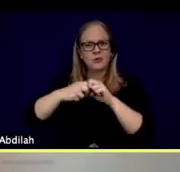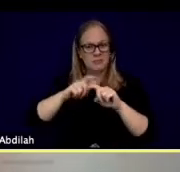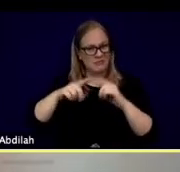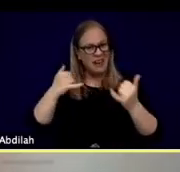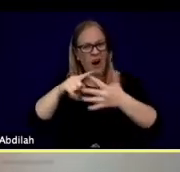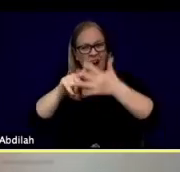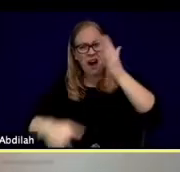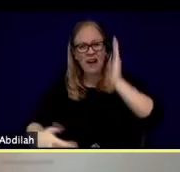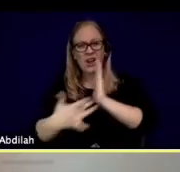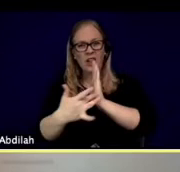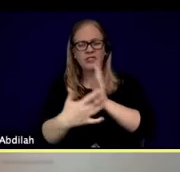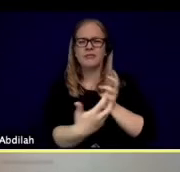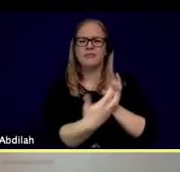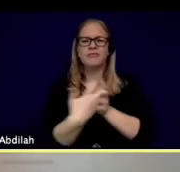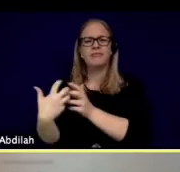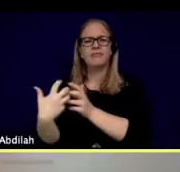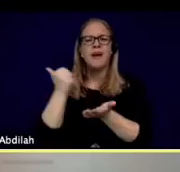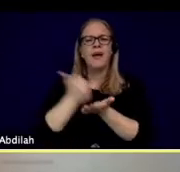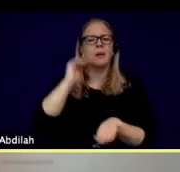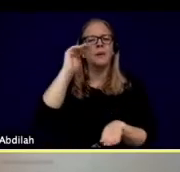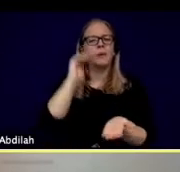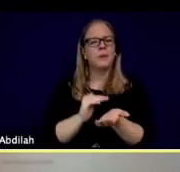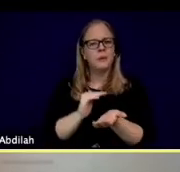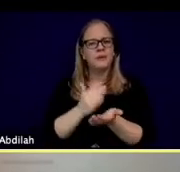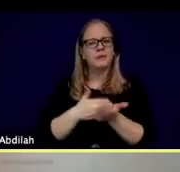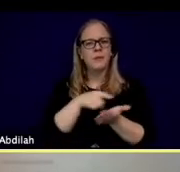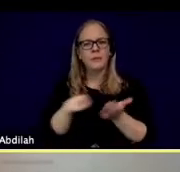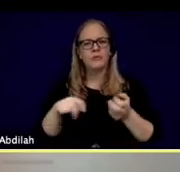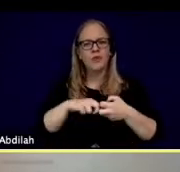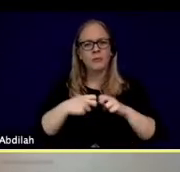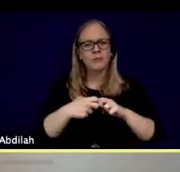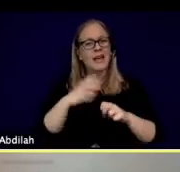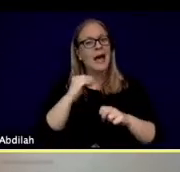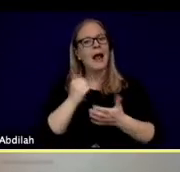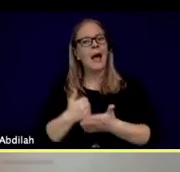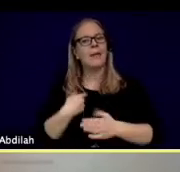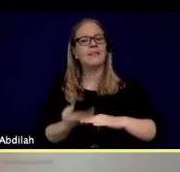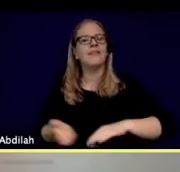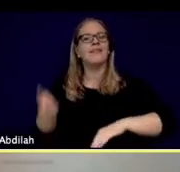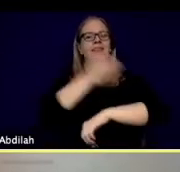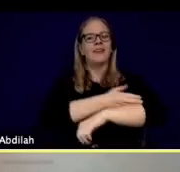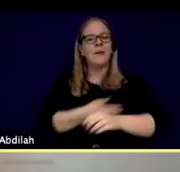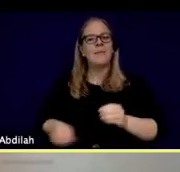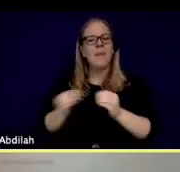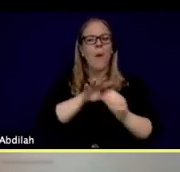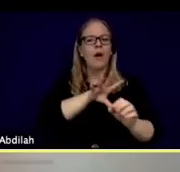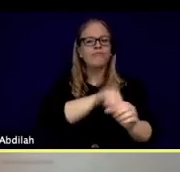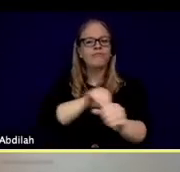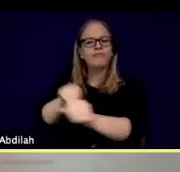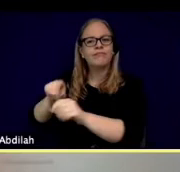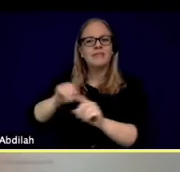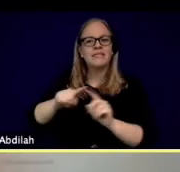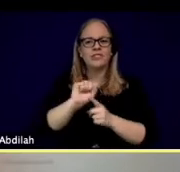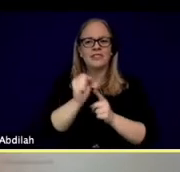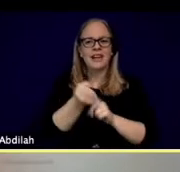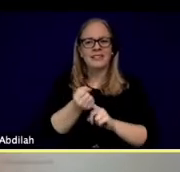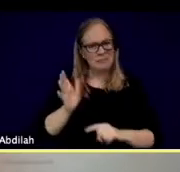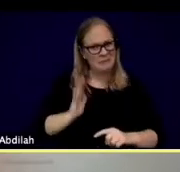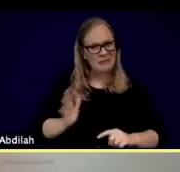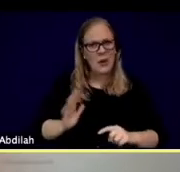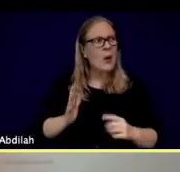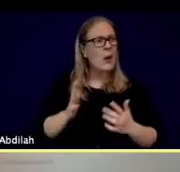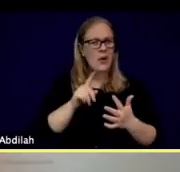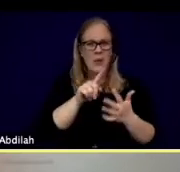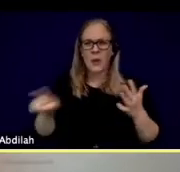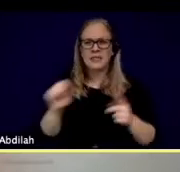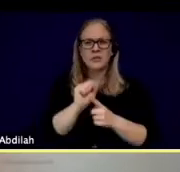ease of participation in different settings that used to be so problematic for those with hearing loss.